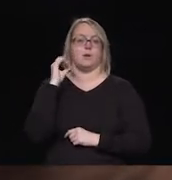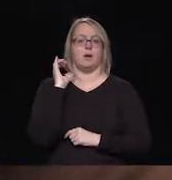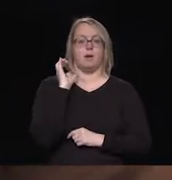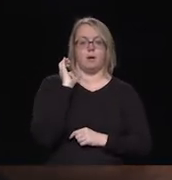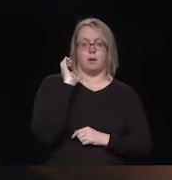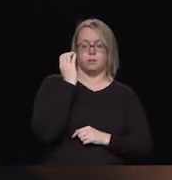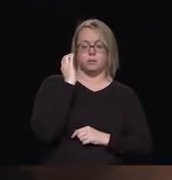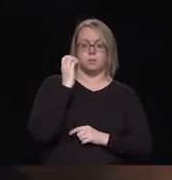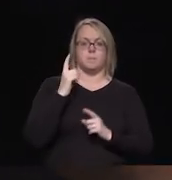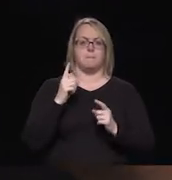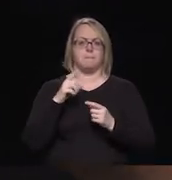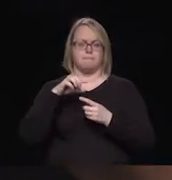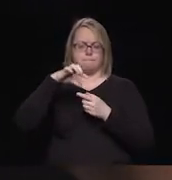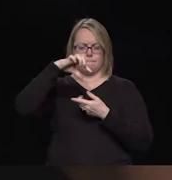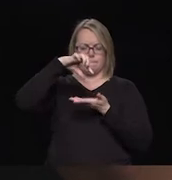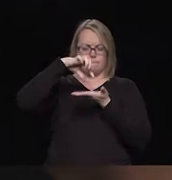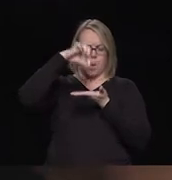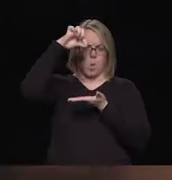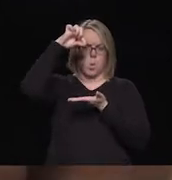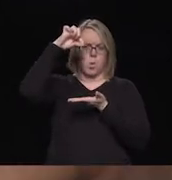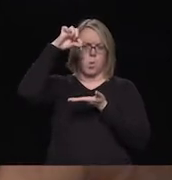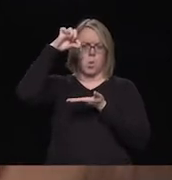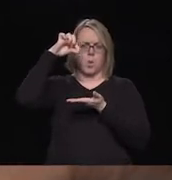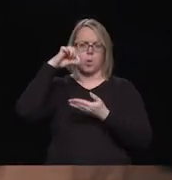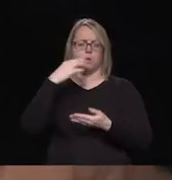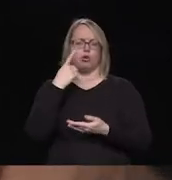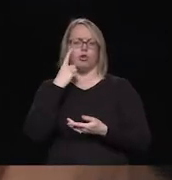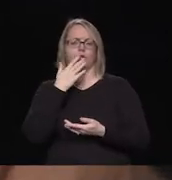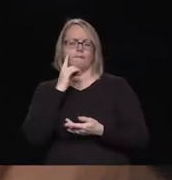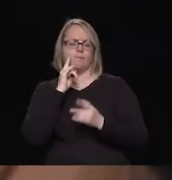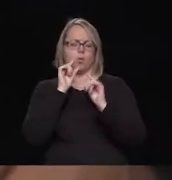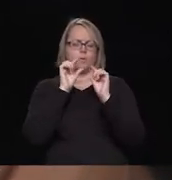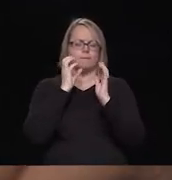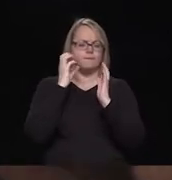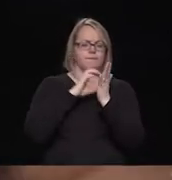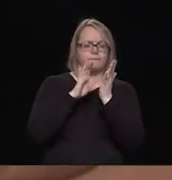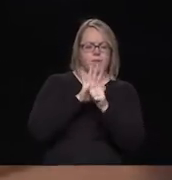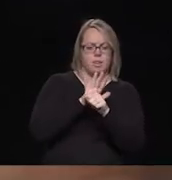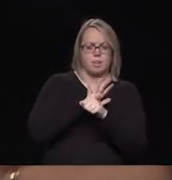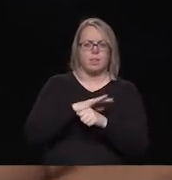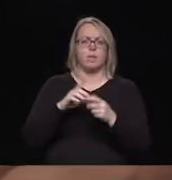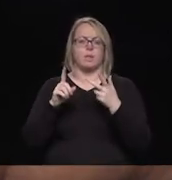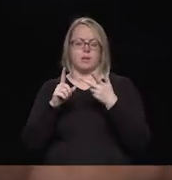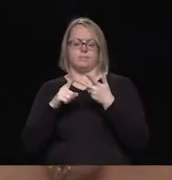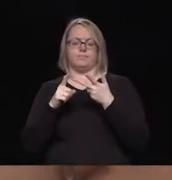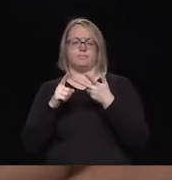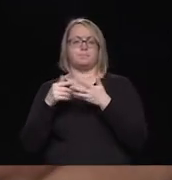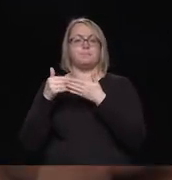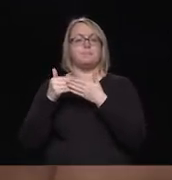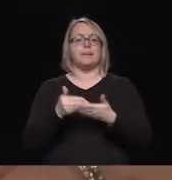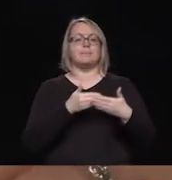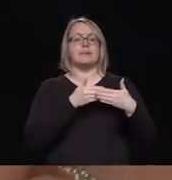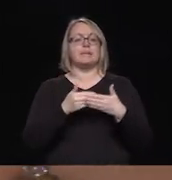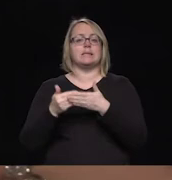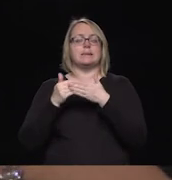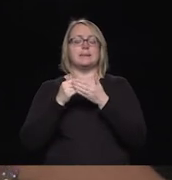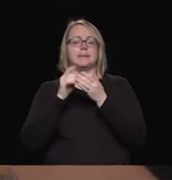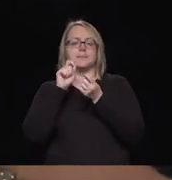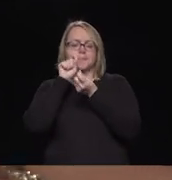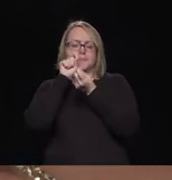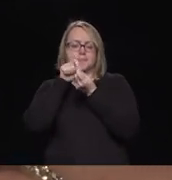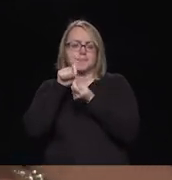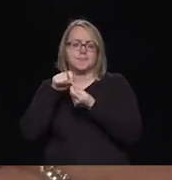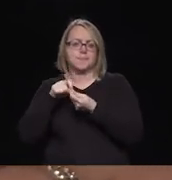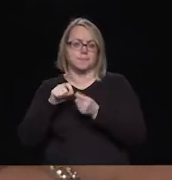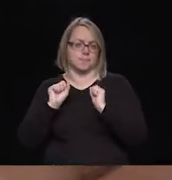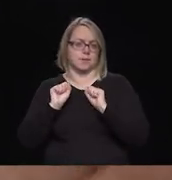You've got the little cousin, which you can use to fill in, and then the baby brush. Some people are